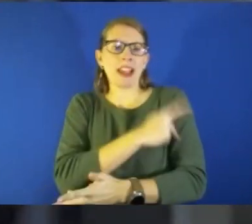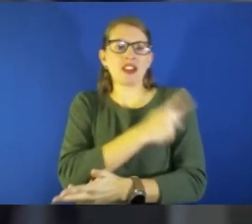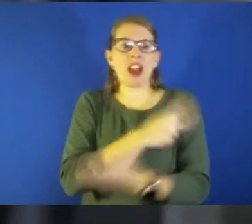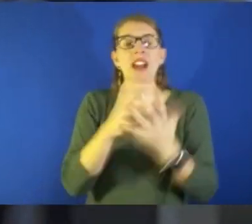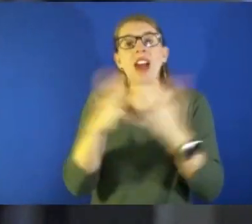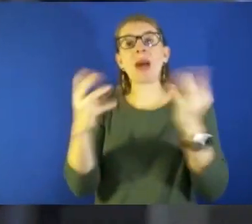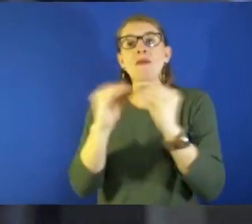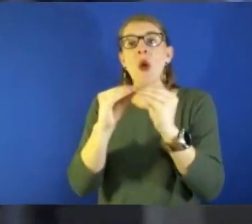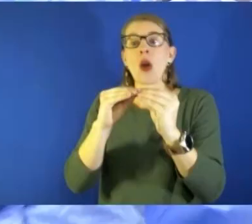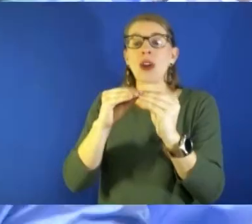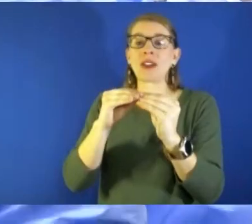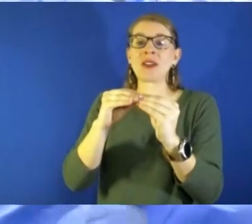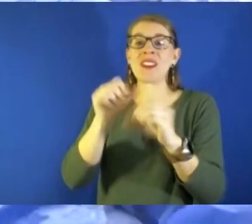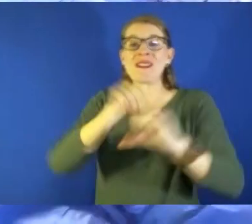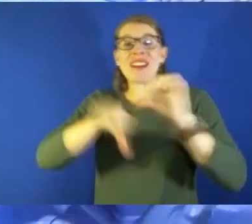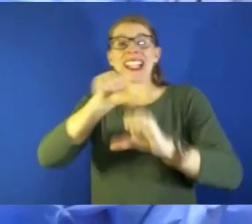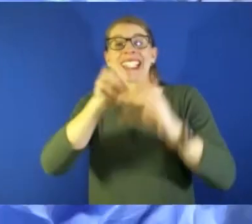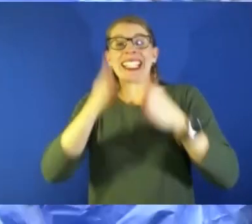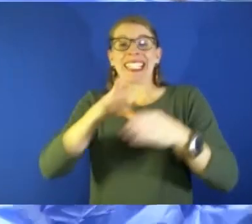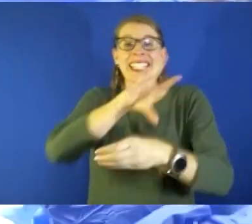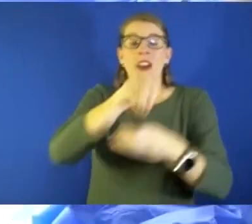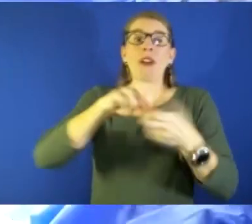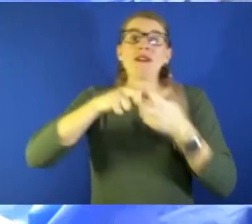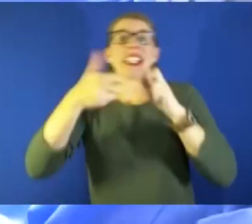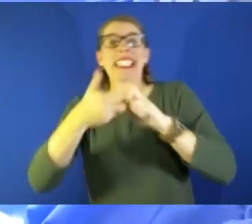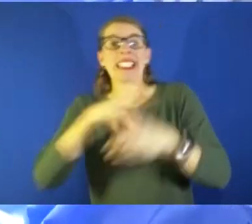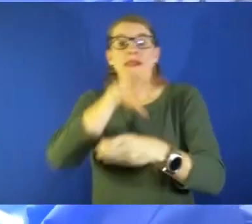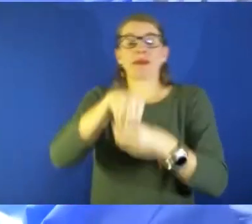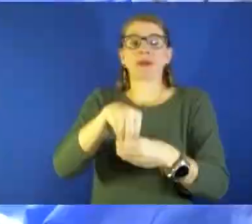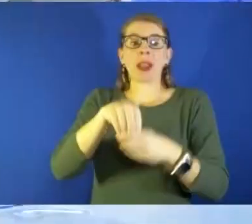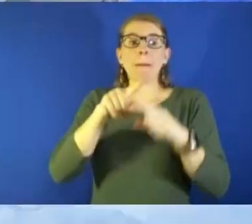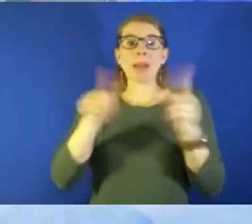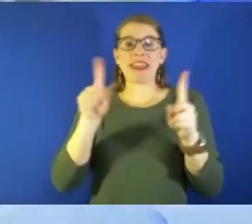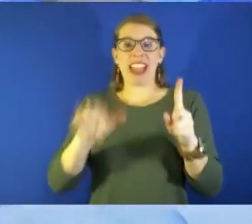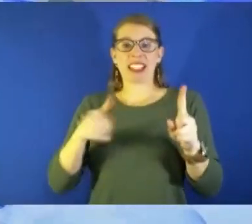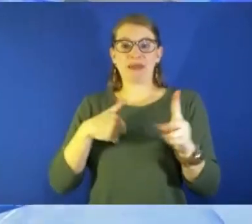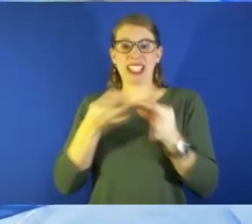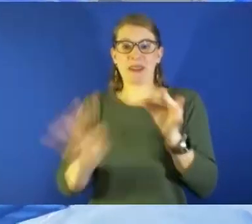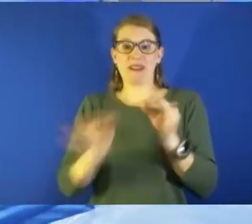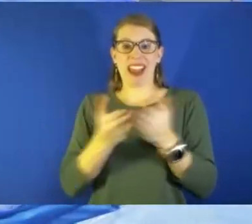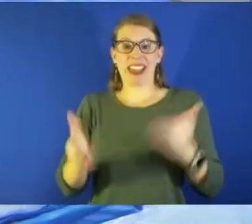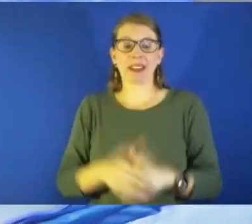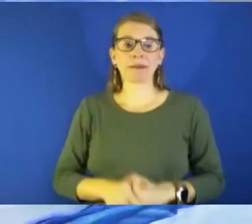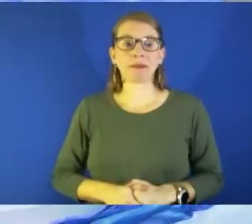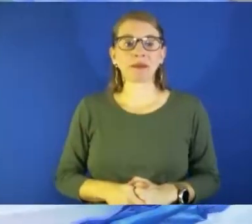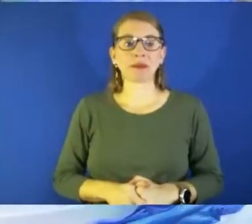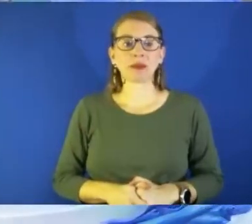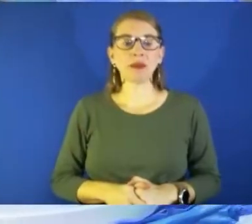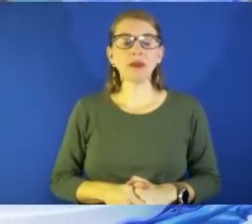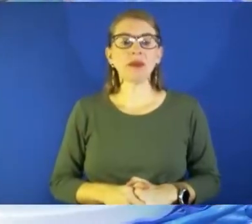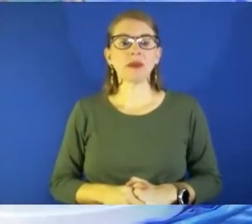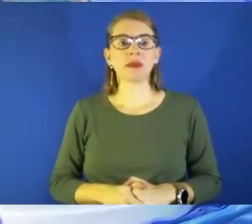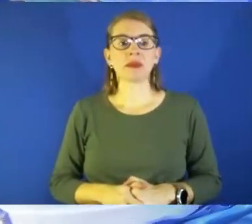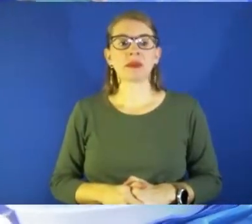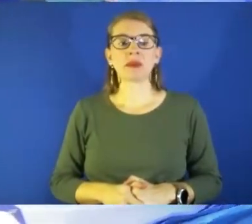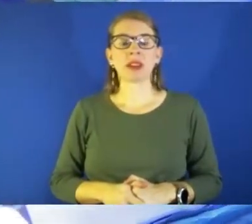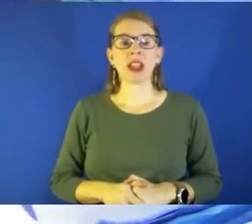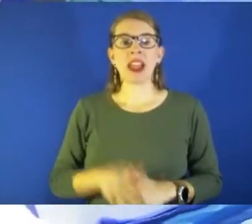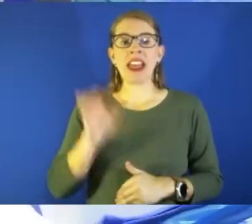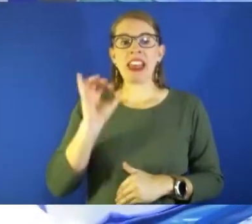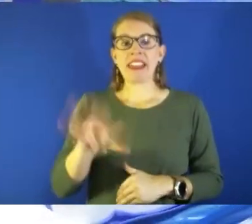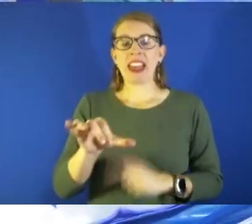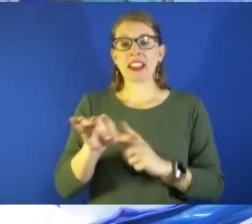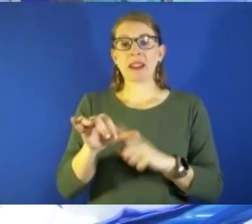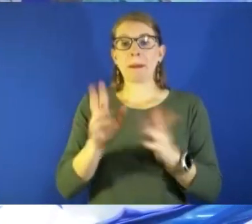that's how I can put it. That's you simplifying things. This is what it's like talking to people who are way smarter than the rest of us. You